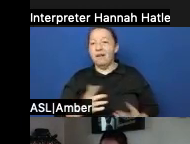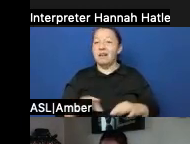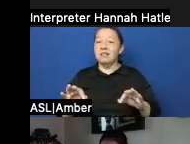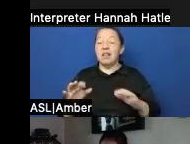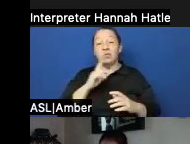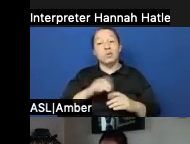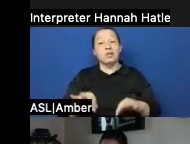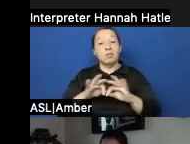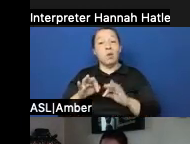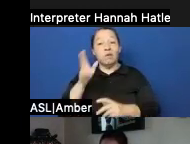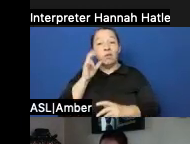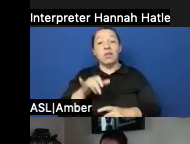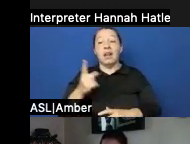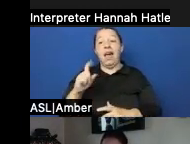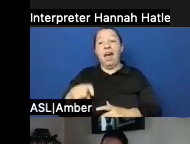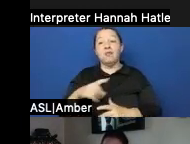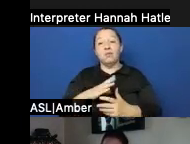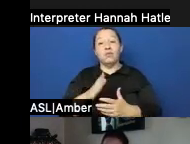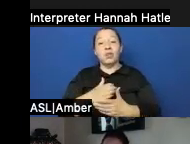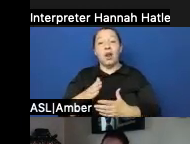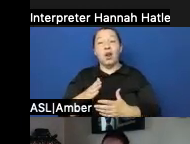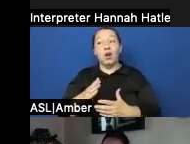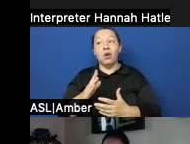too, because I think our tribal